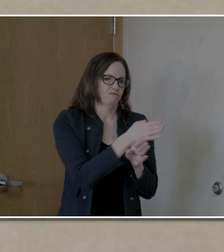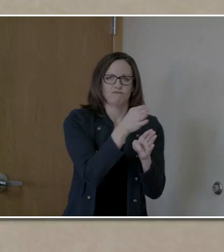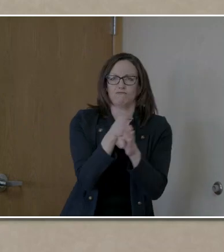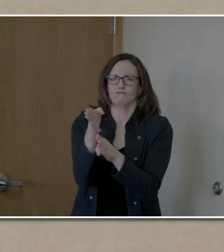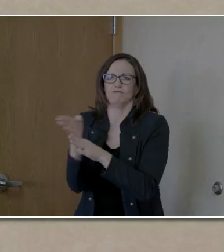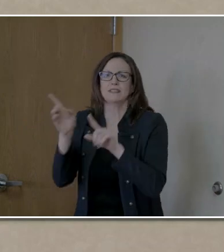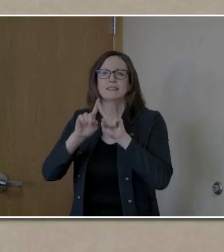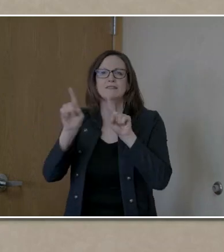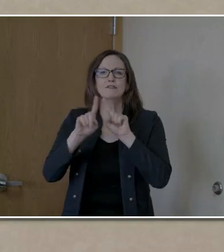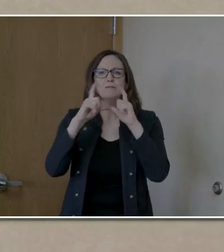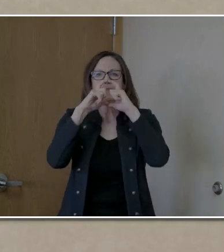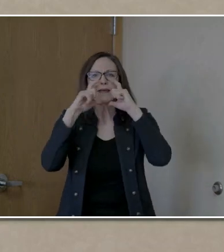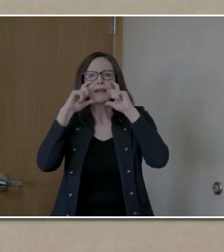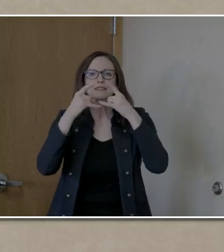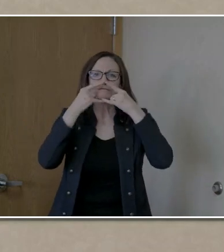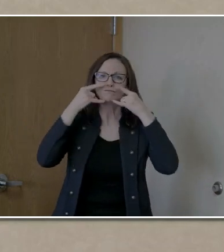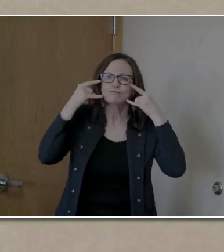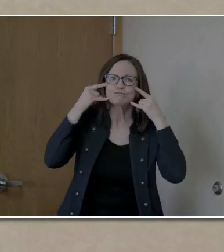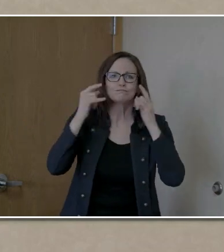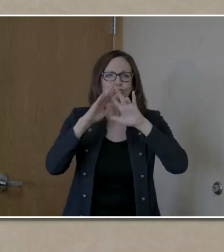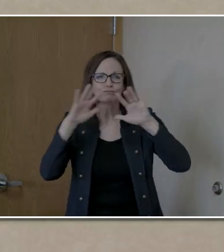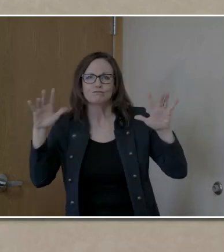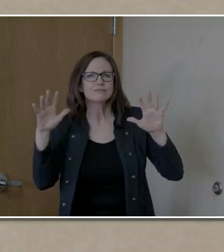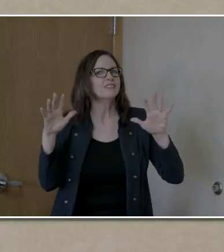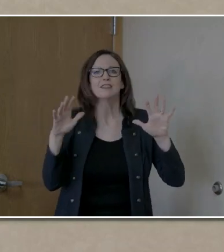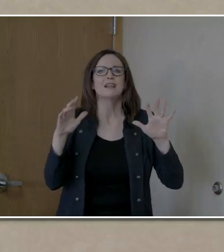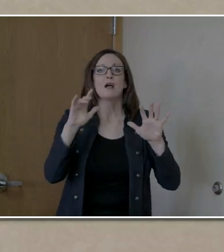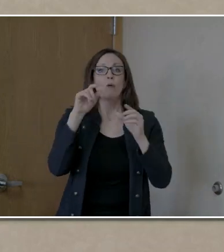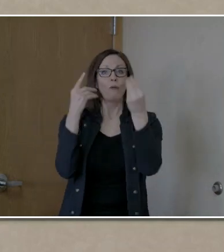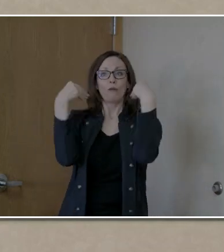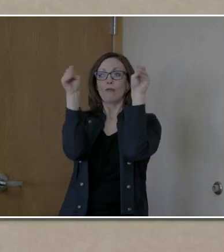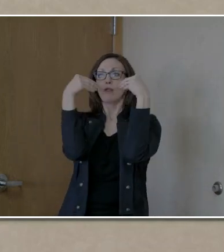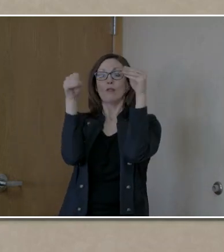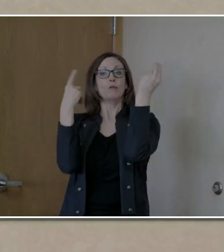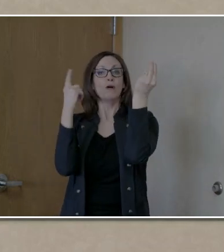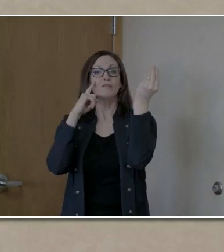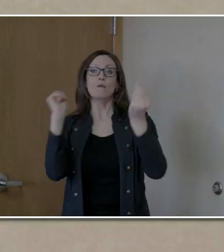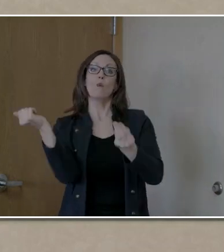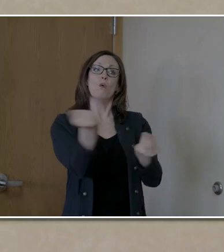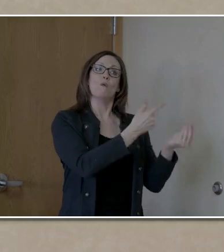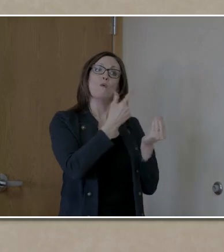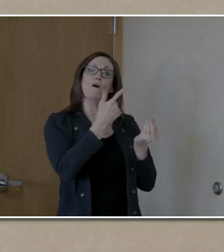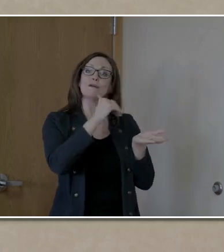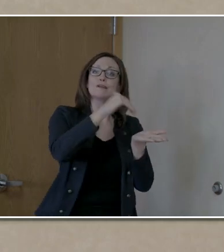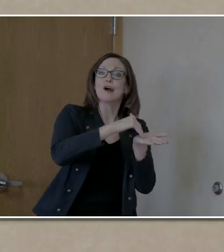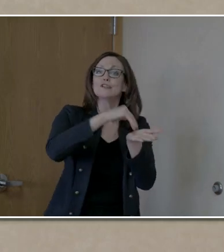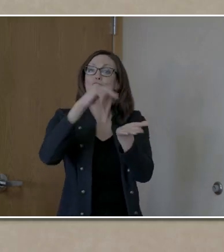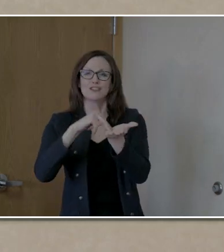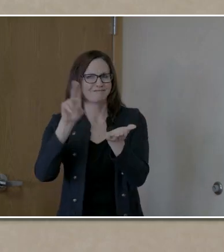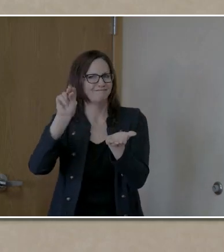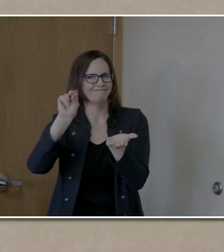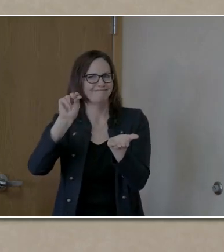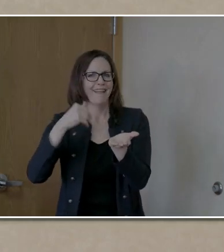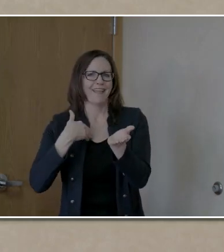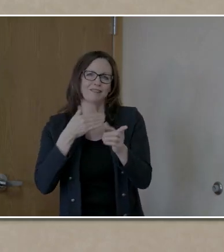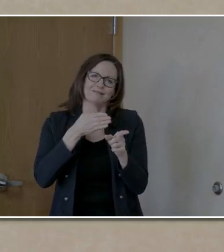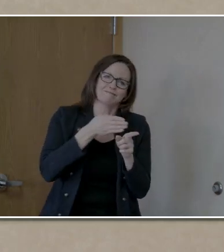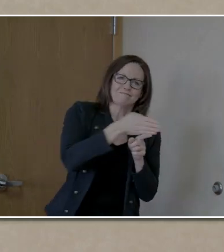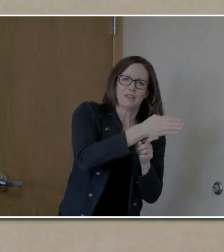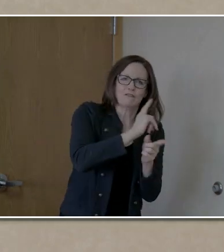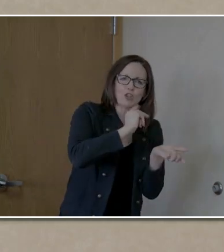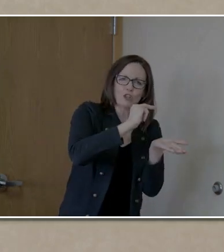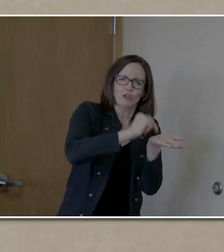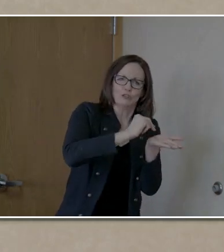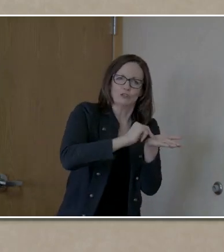of missions that Guard members are already trained on. We're able to use those in responding to the COVID